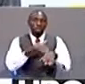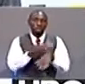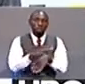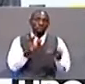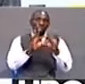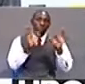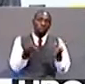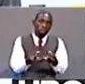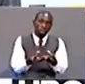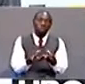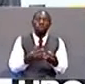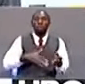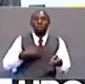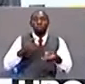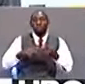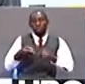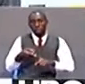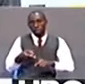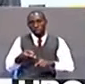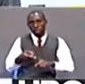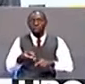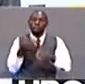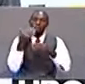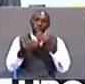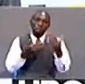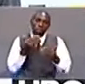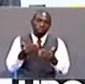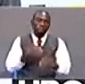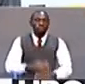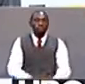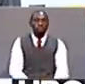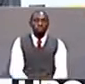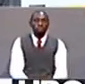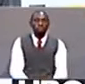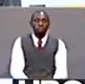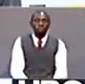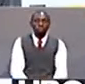of our deceased friend. Thank you.